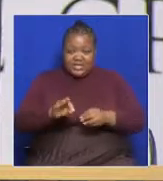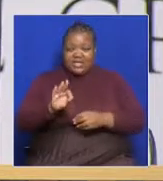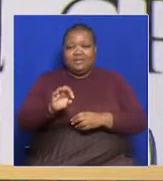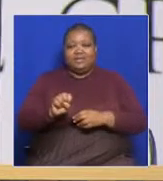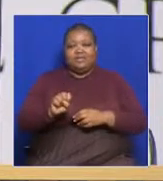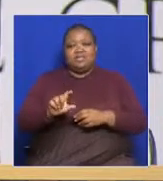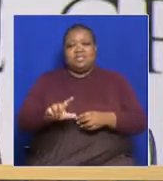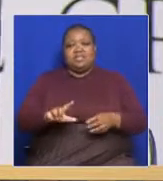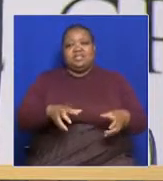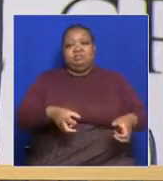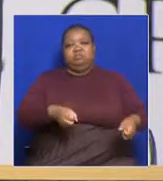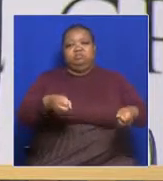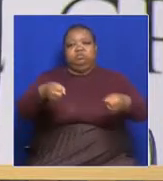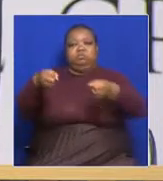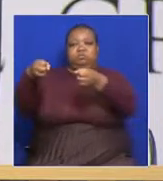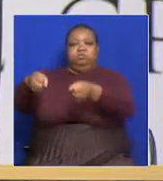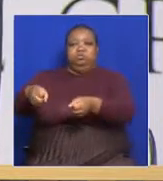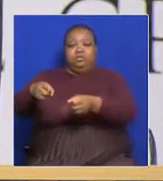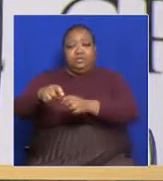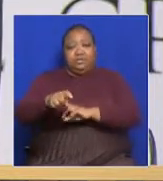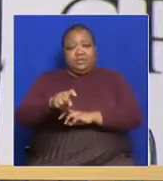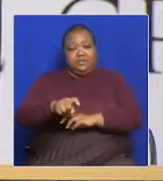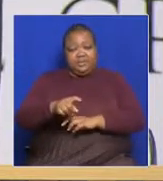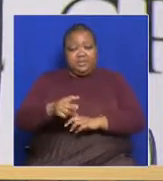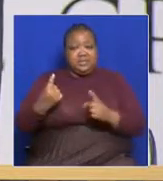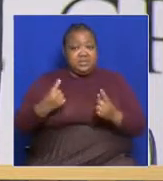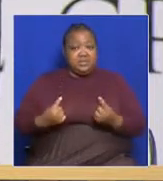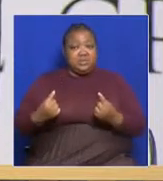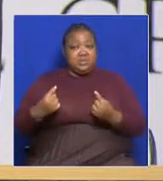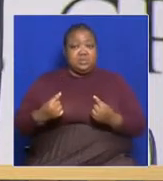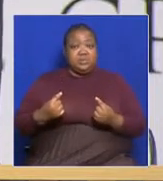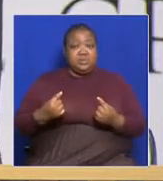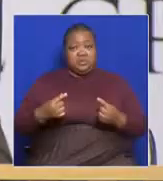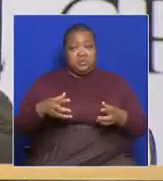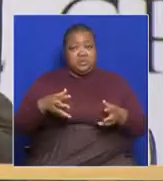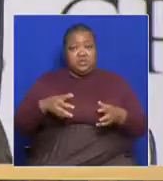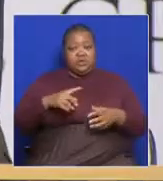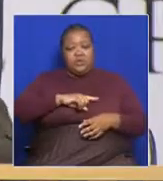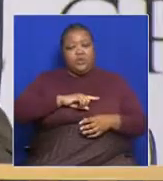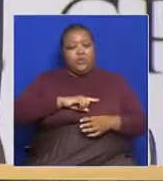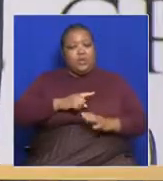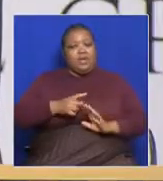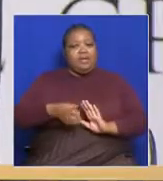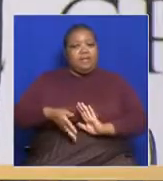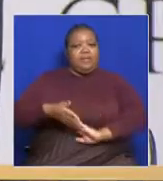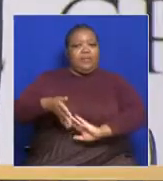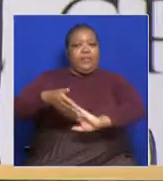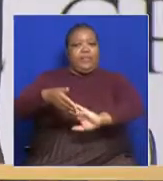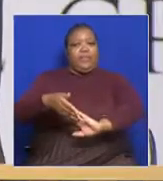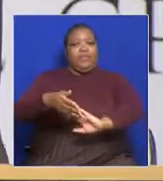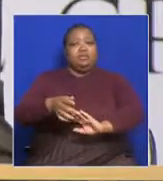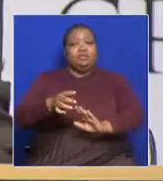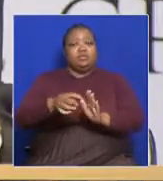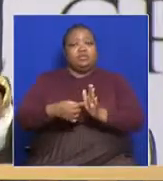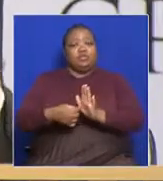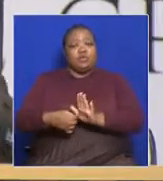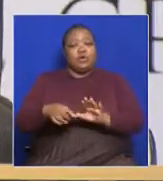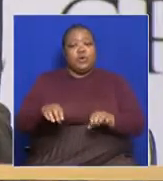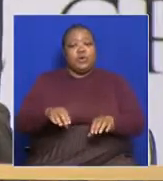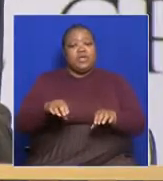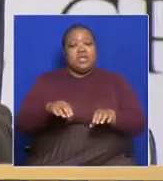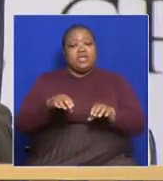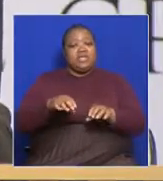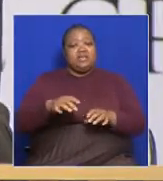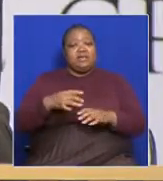I did what I did merely to get the ball rolling, merely to show some activity that these drugs are not just going